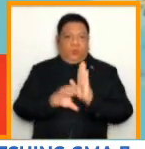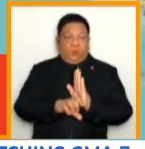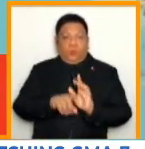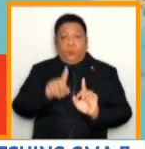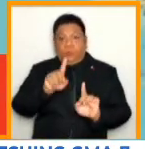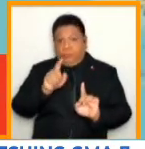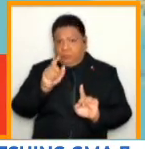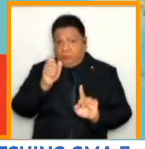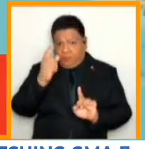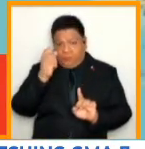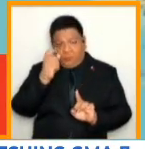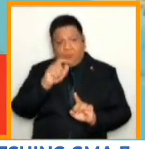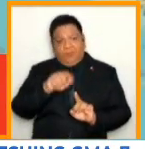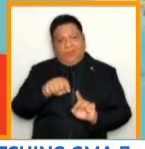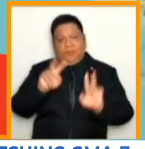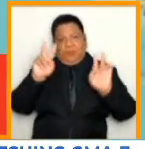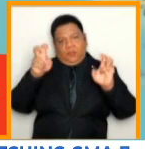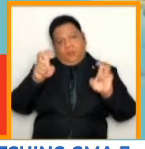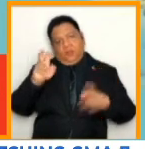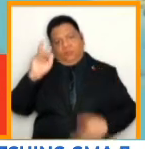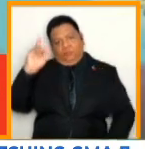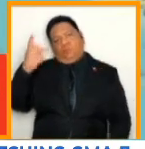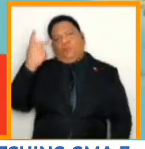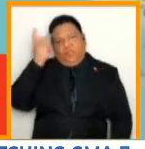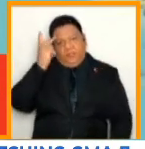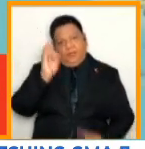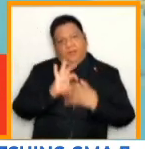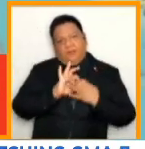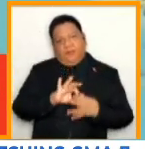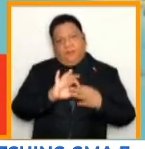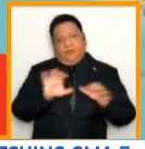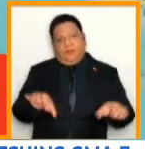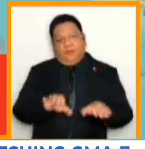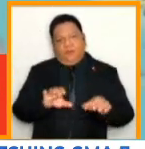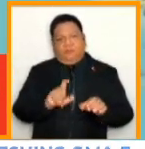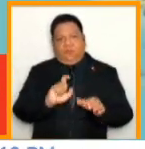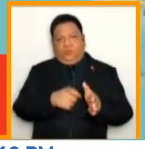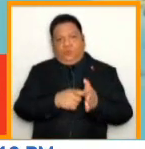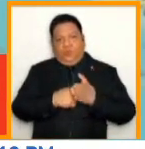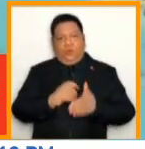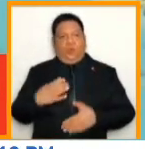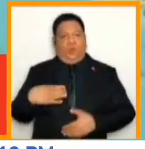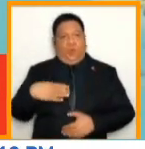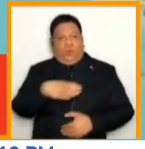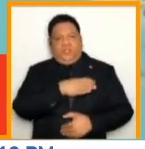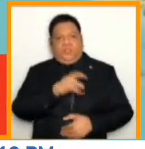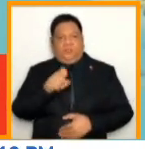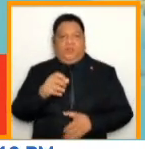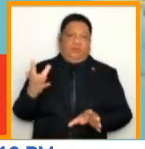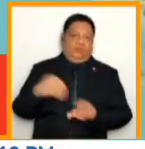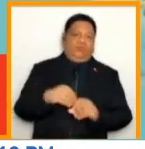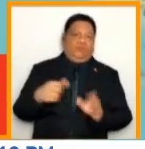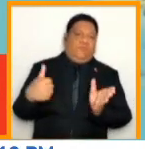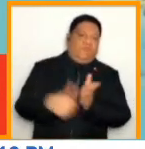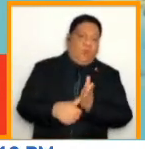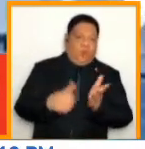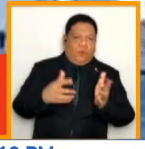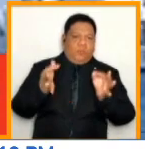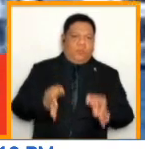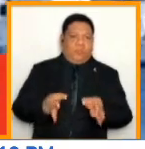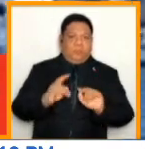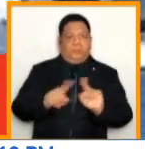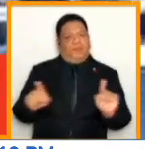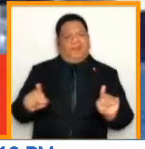a political act again. It requires Congress voting, but he has a super majority.